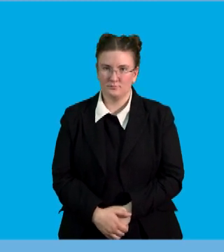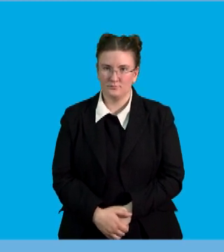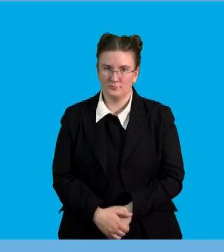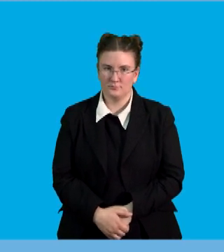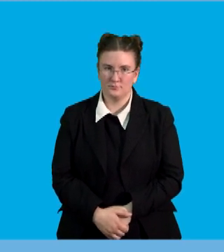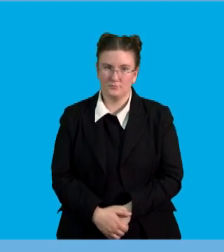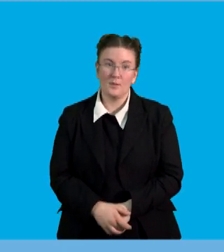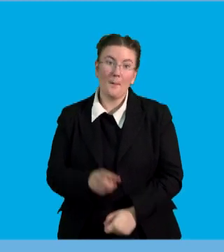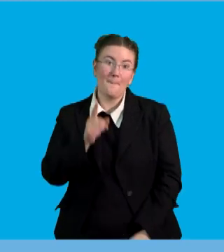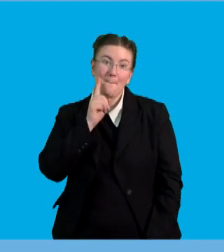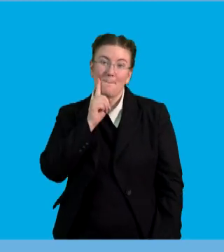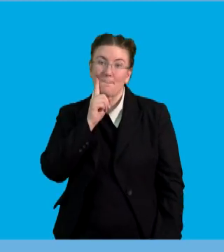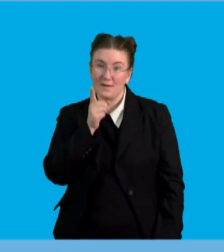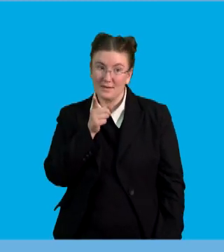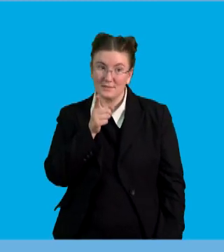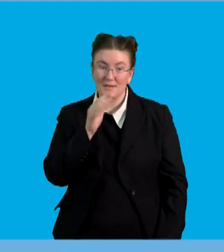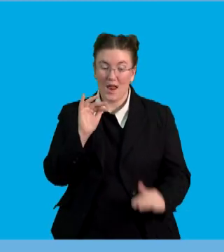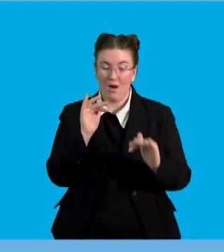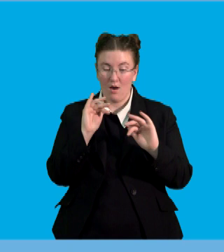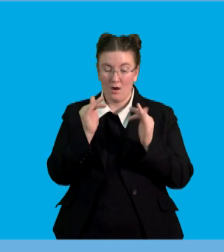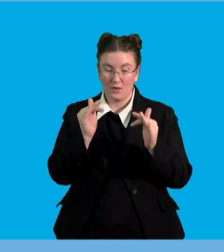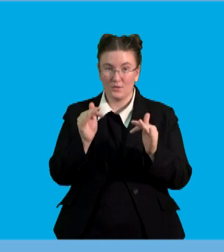particles, whereas the liquids,